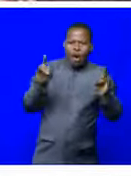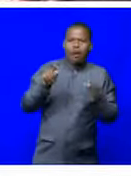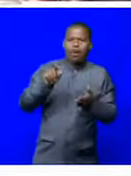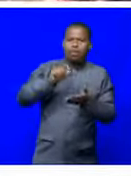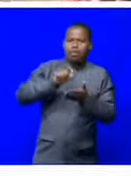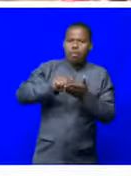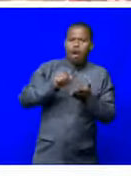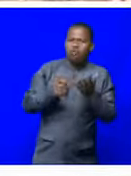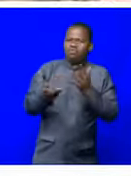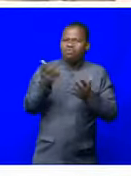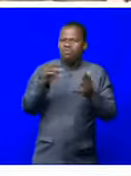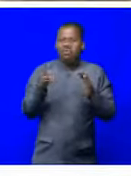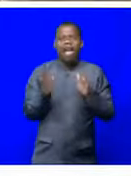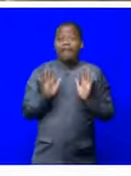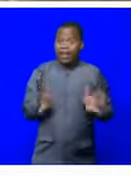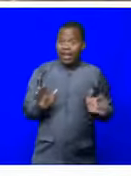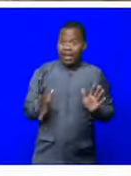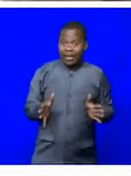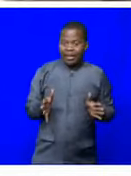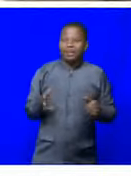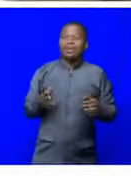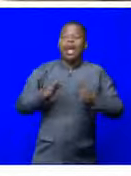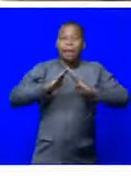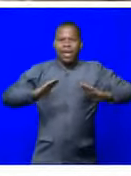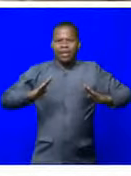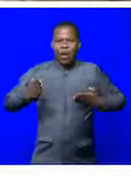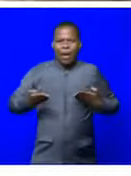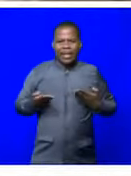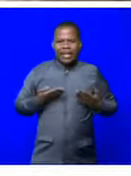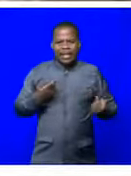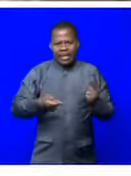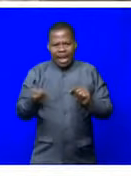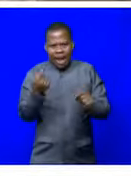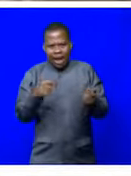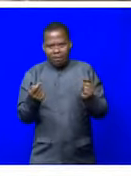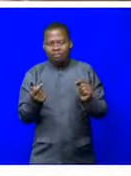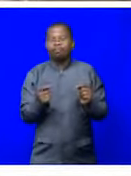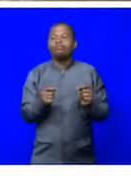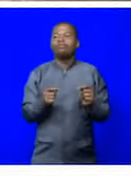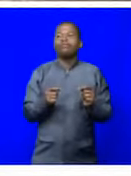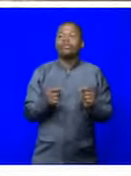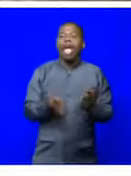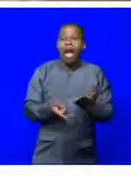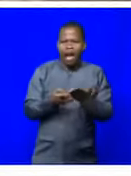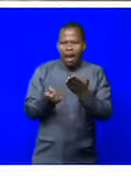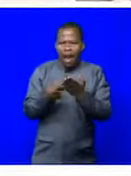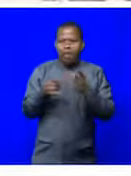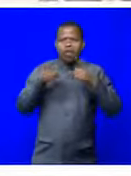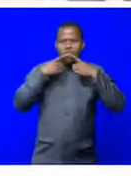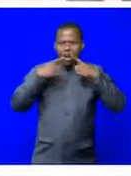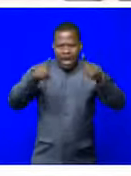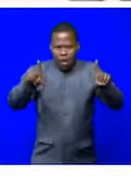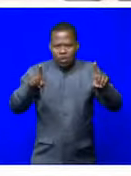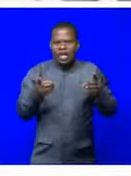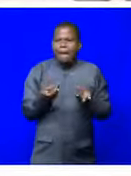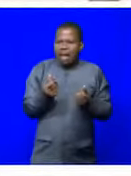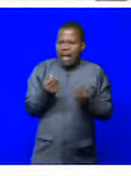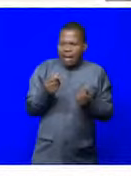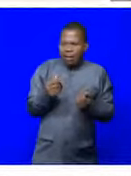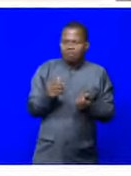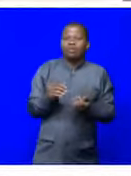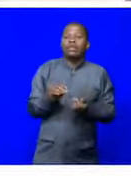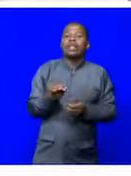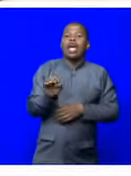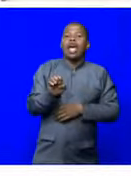lapho bayibeka khona kamanzini. Litiko letemabhizinisi nekuthengiselana selilethe lusito lokubalekelela ngetimali